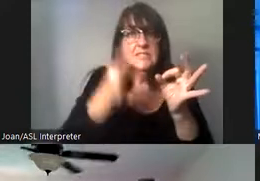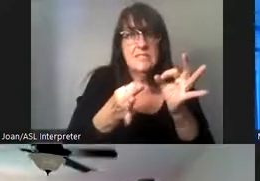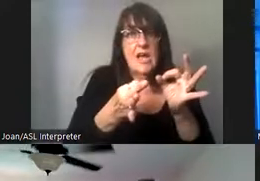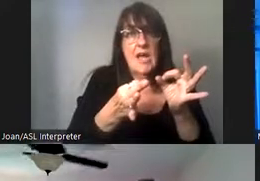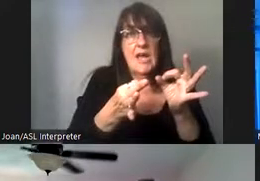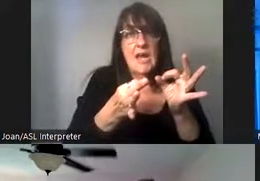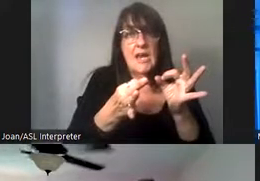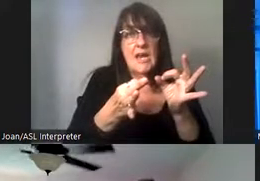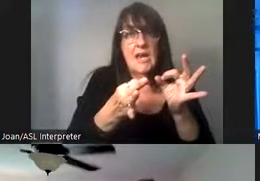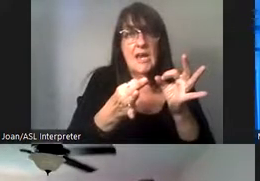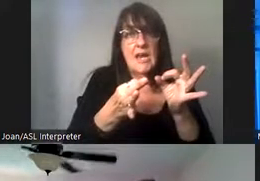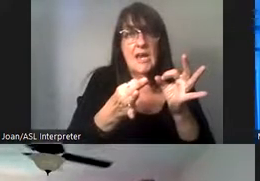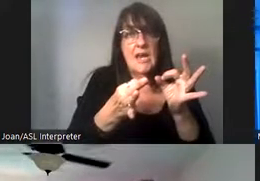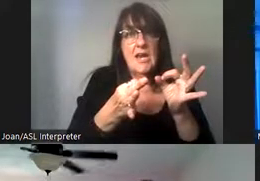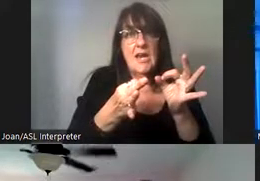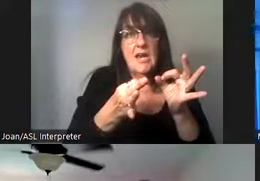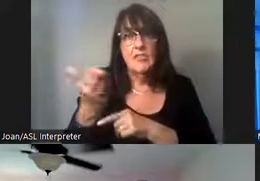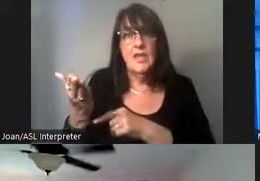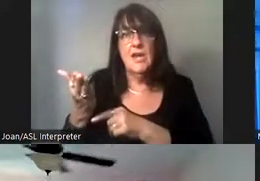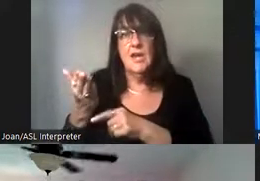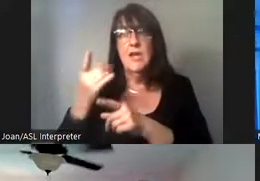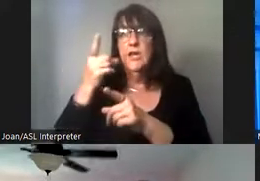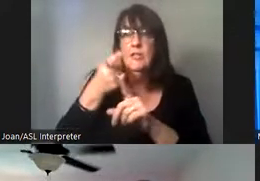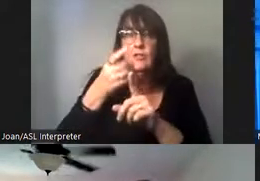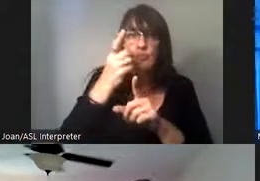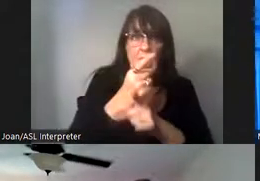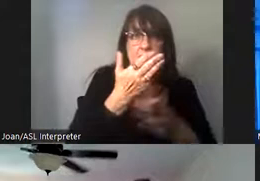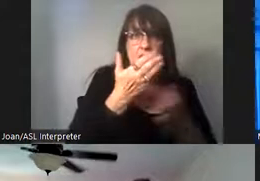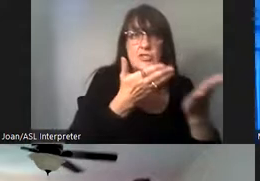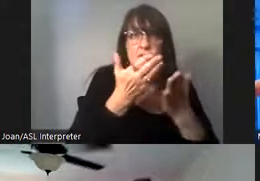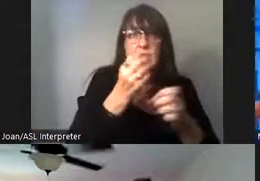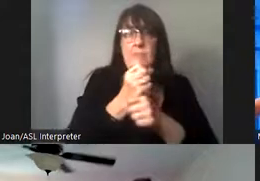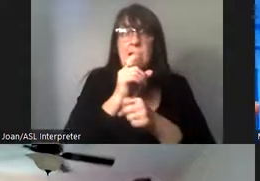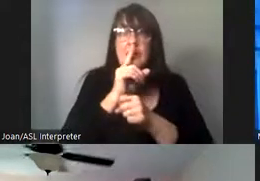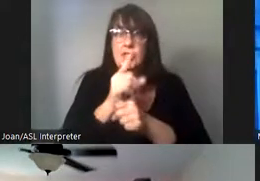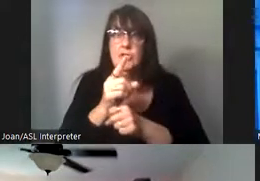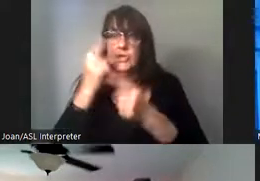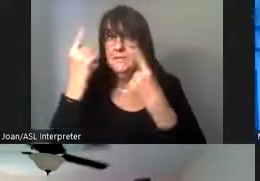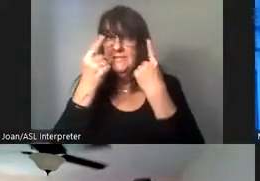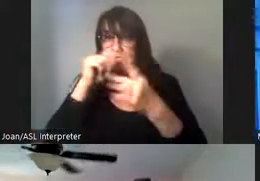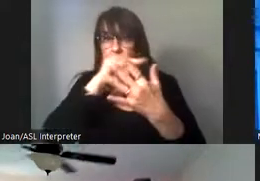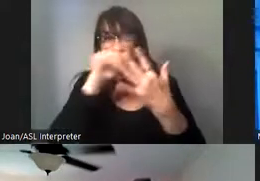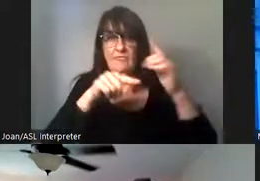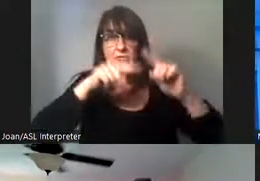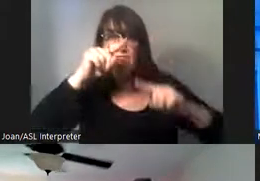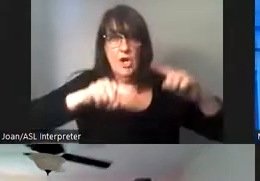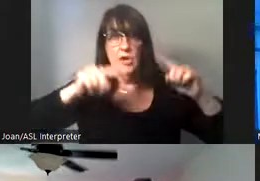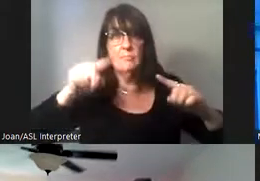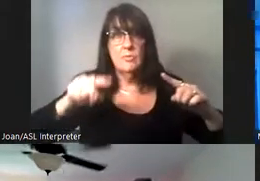buy the right thing, right, buy the right service, and make sure that it's considering all those variables I mentioned at the top